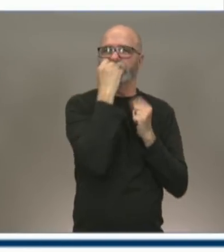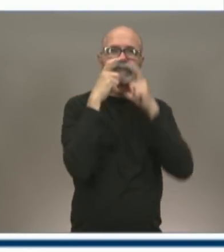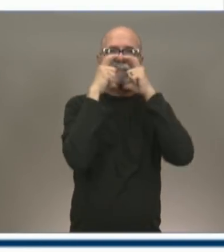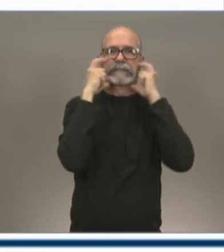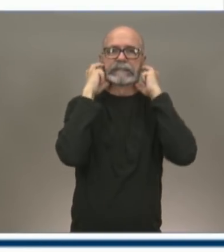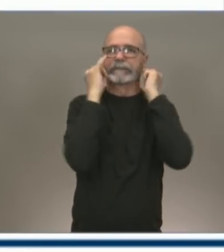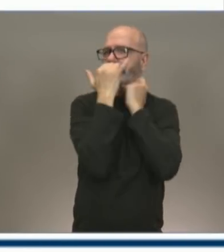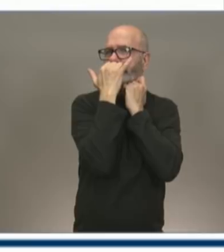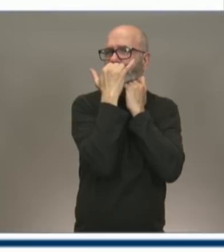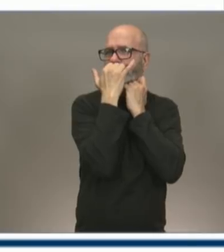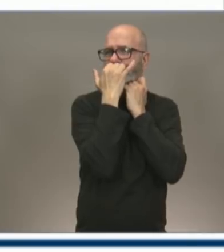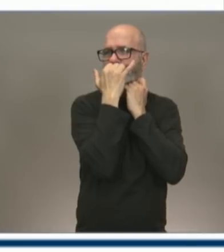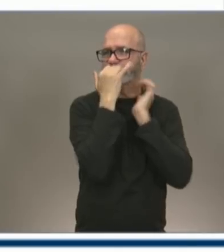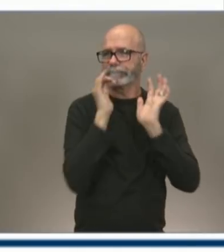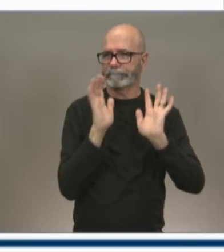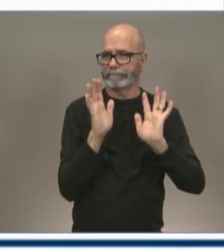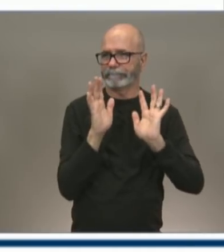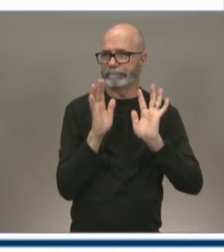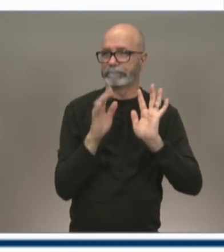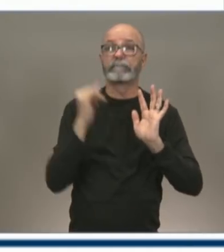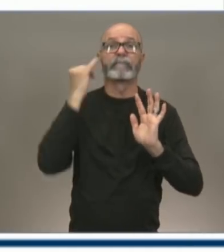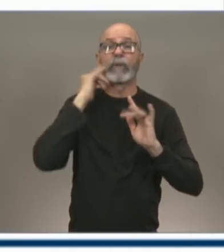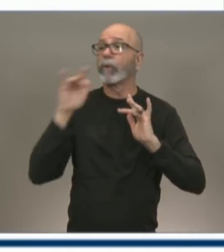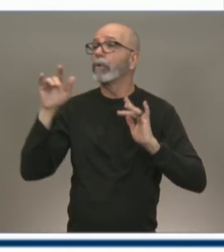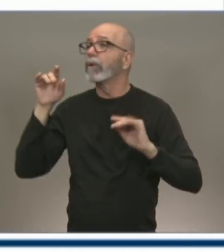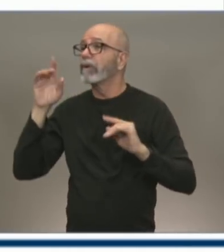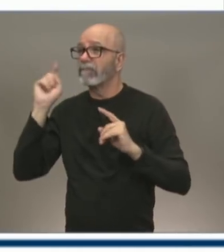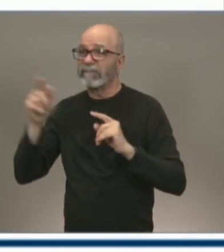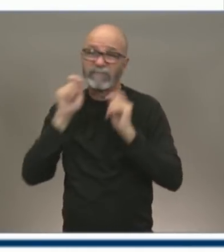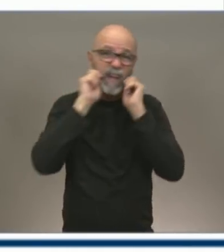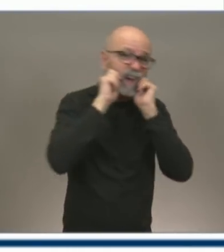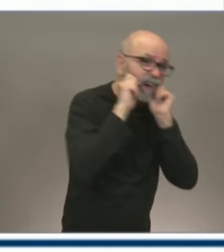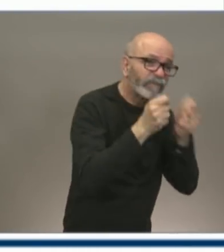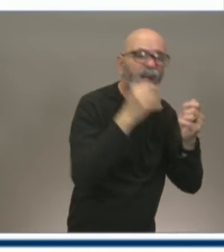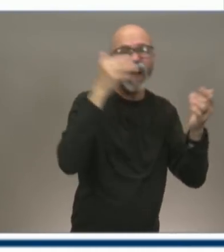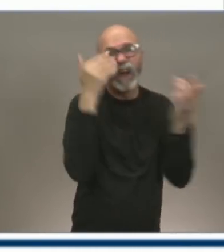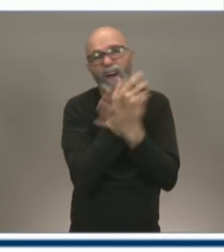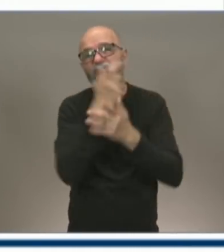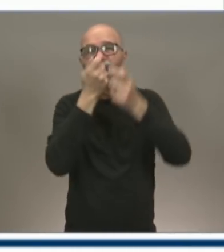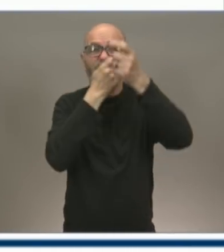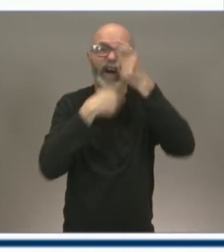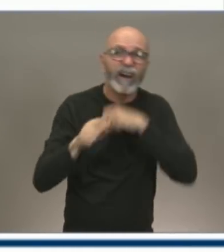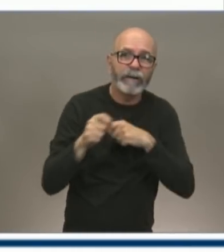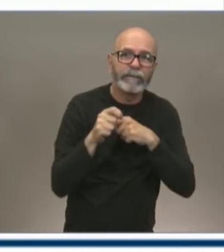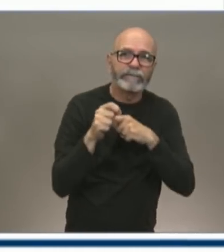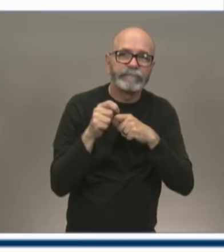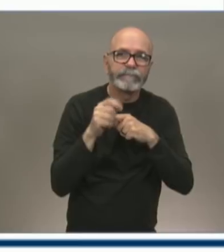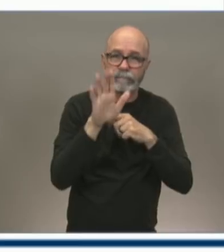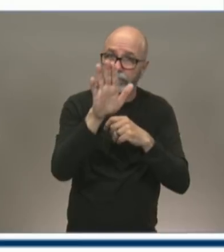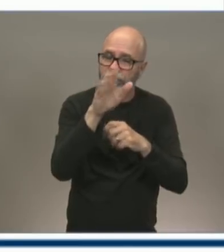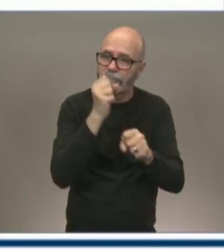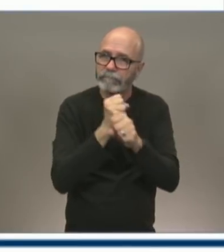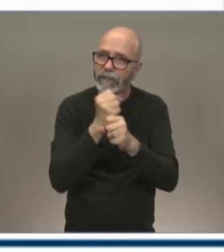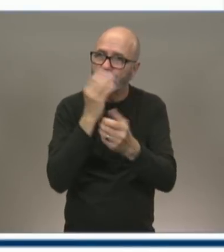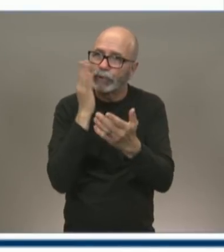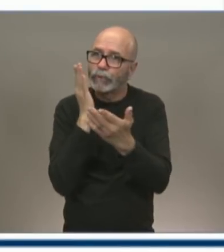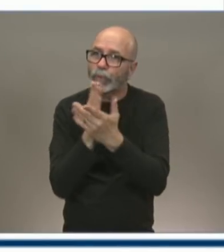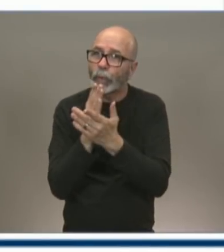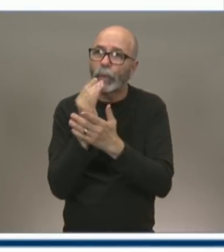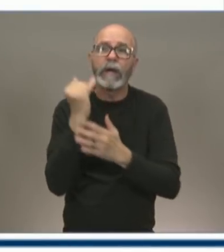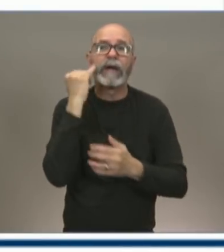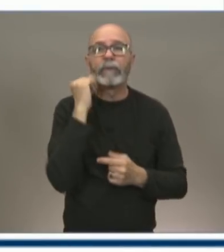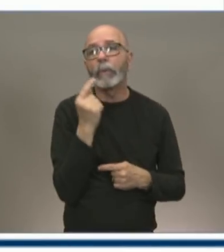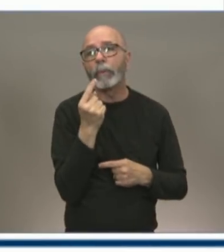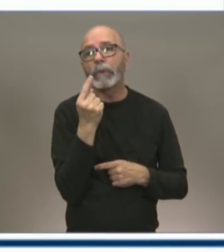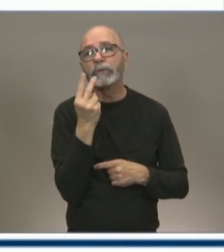about changing the type of mask, making sure you're wearing a 2 or 3 layer mask properly and wherever